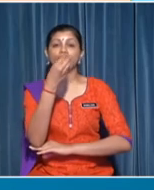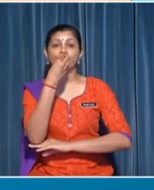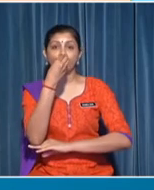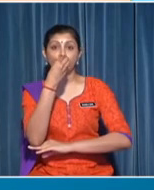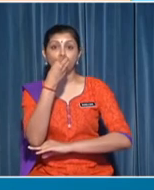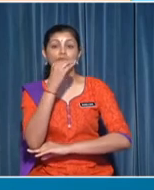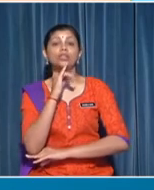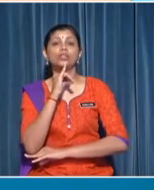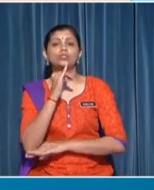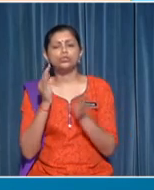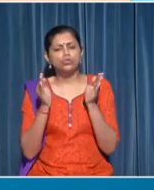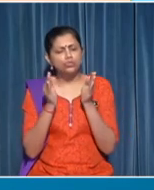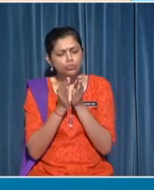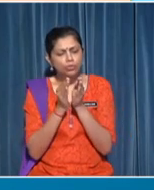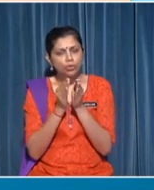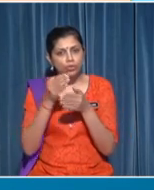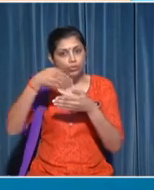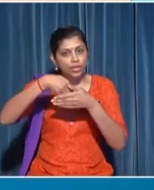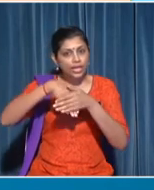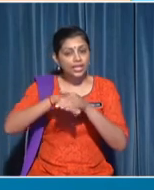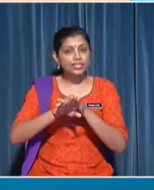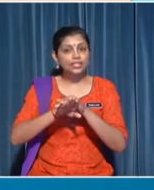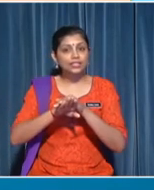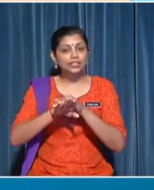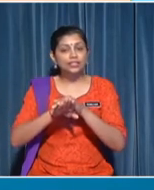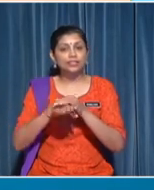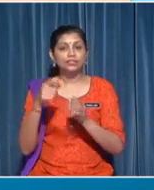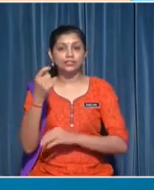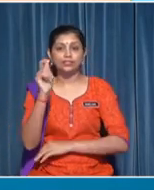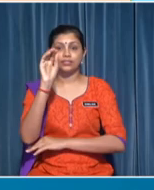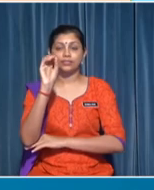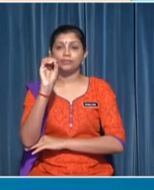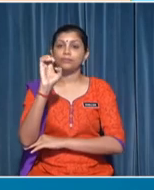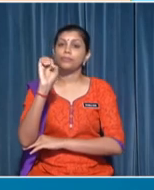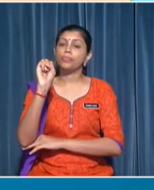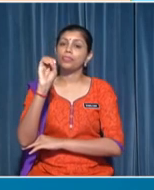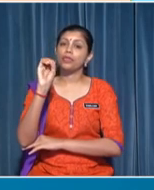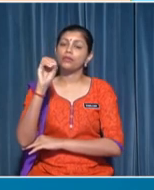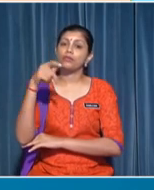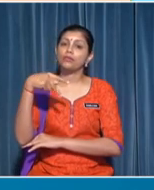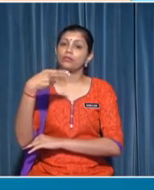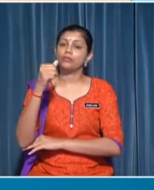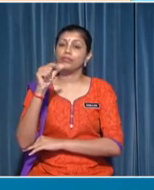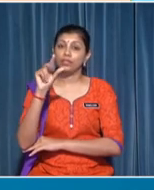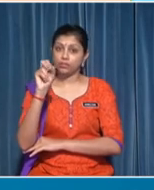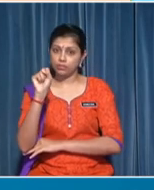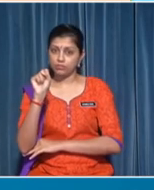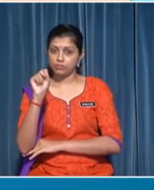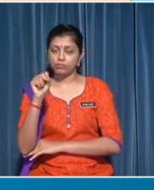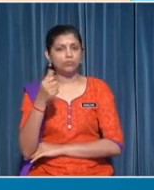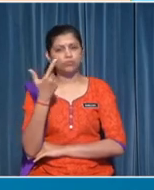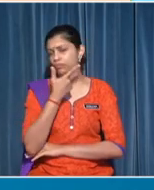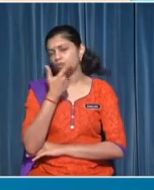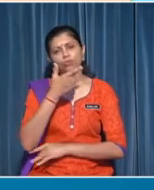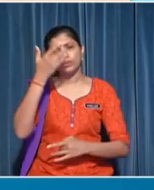small enough to fit into your esophagus. You do not want to hurt your esophagus, of